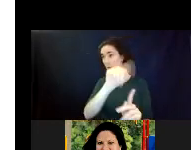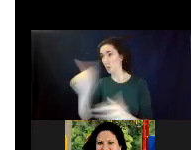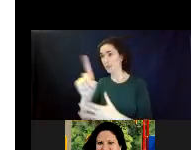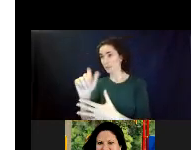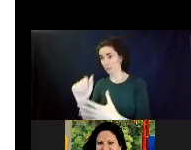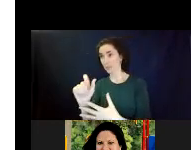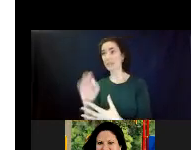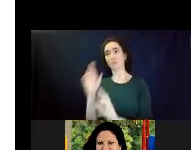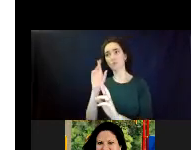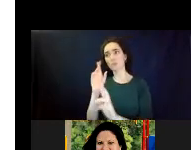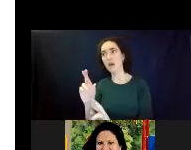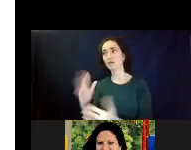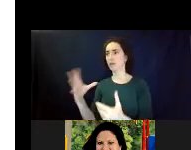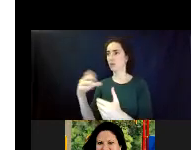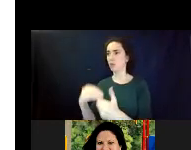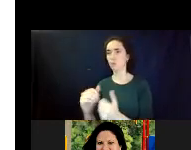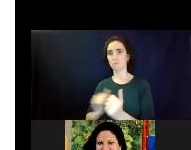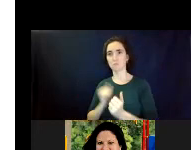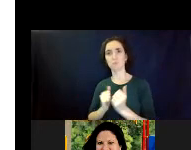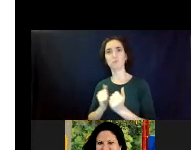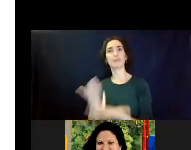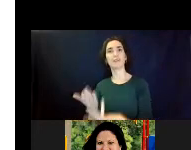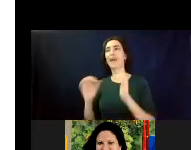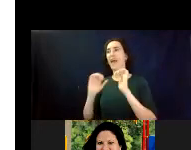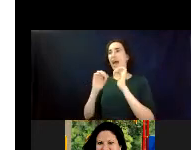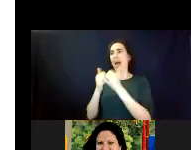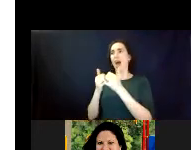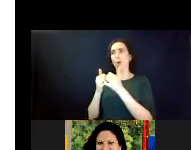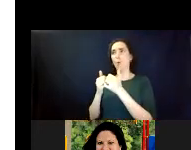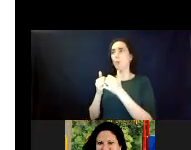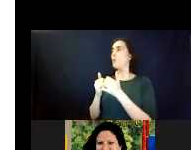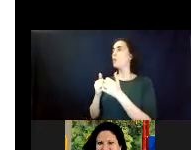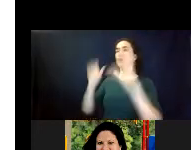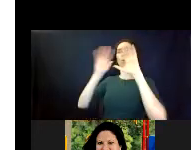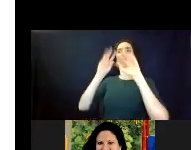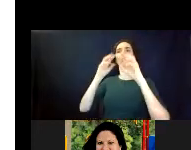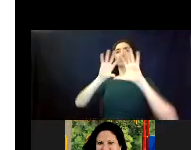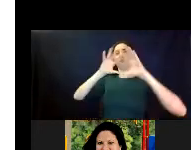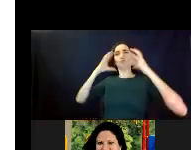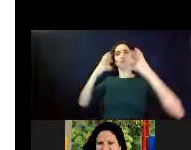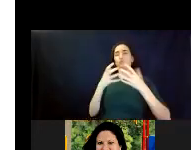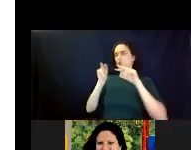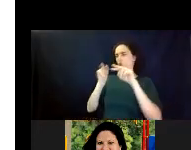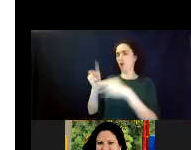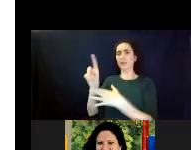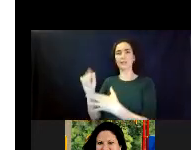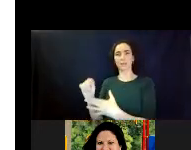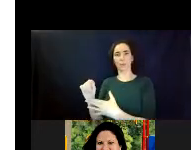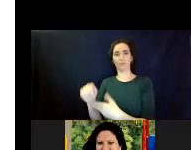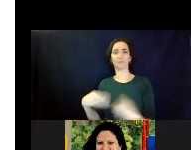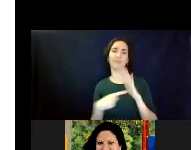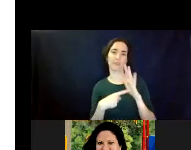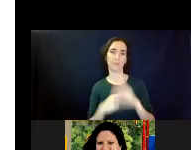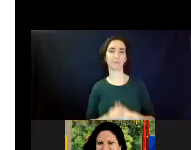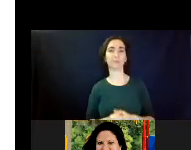directly related to how society views the condition of being disabled. For example, many North